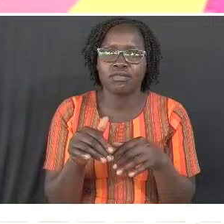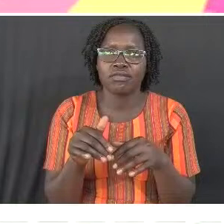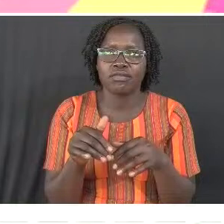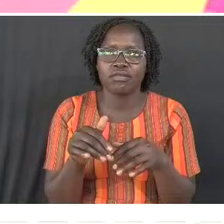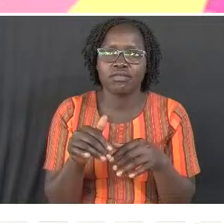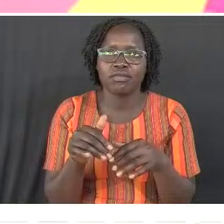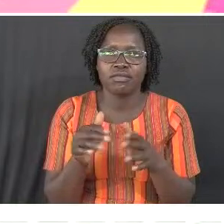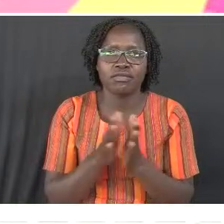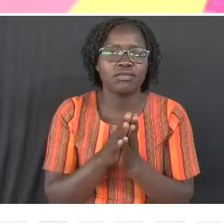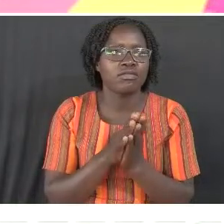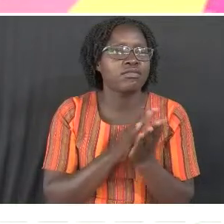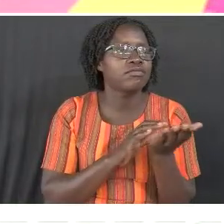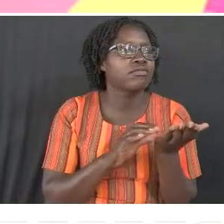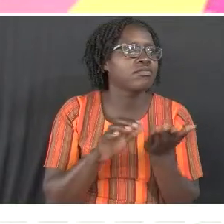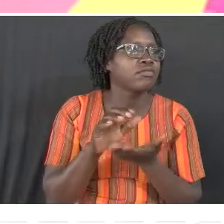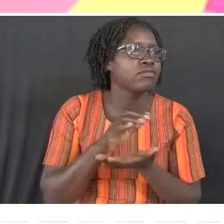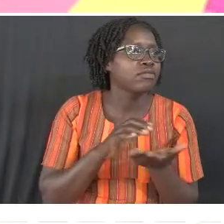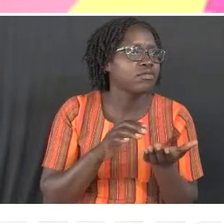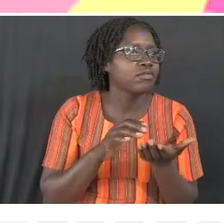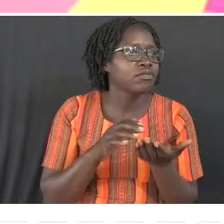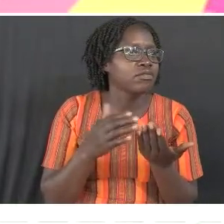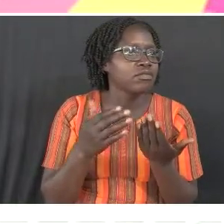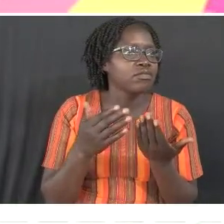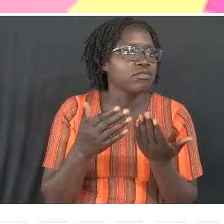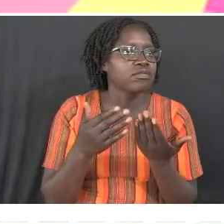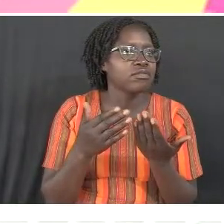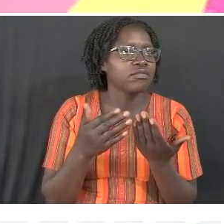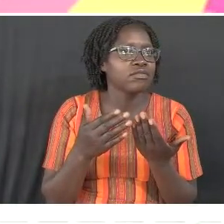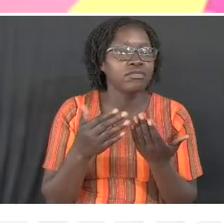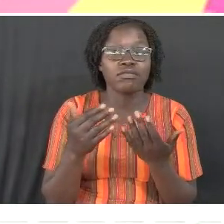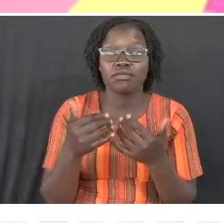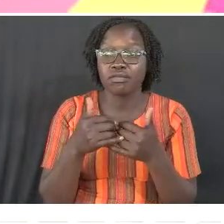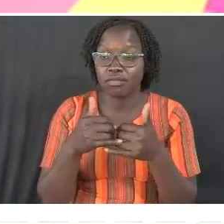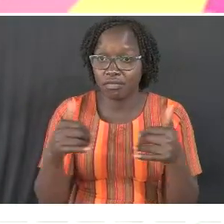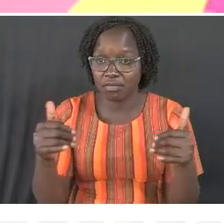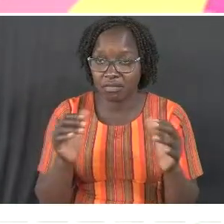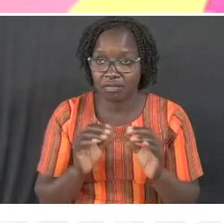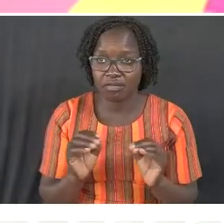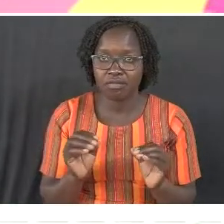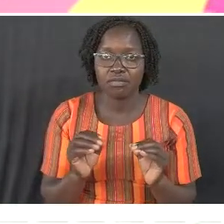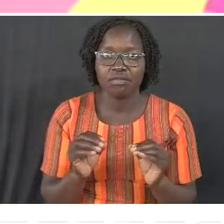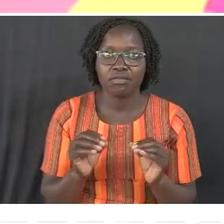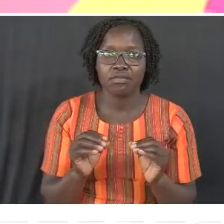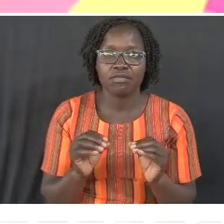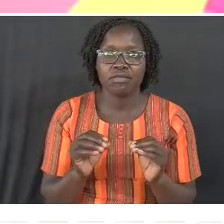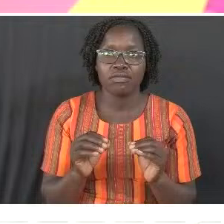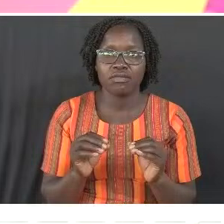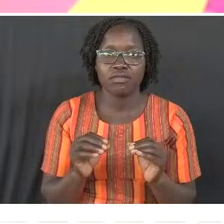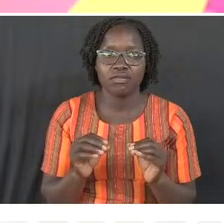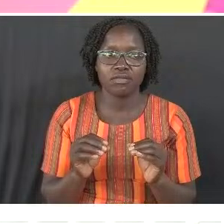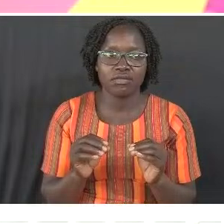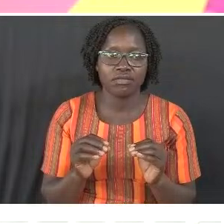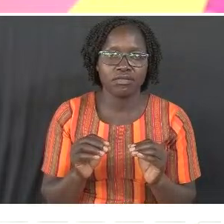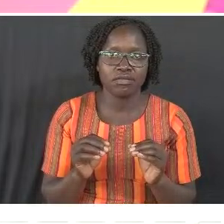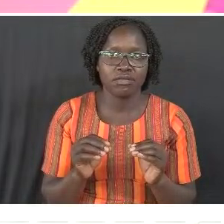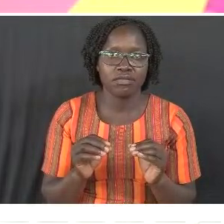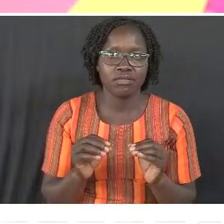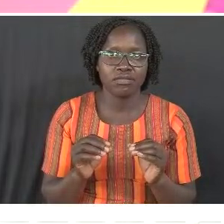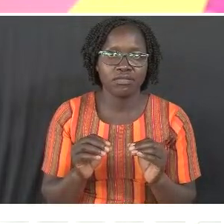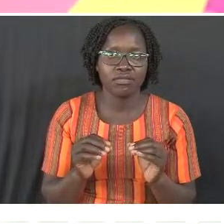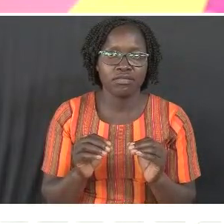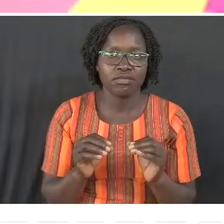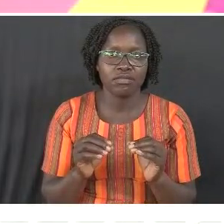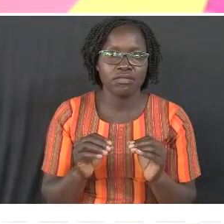gets confused because now it doesn't have any space to take up. So what happens is they'll